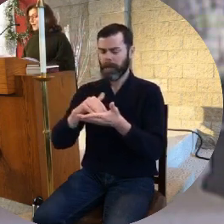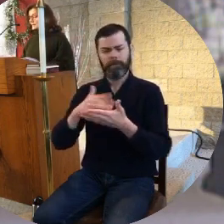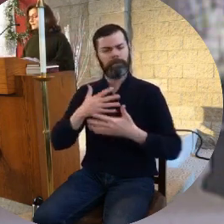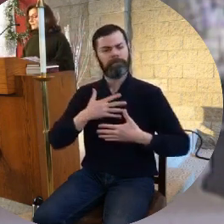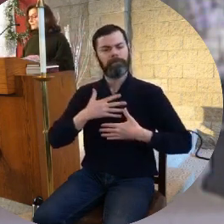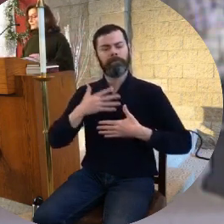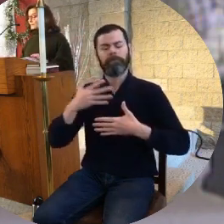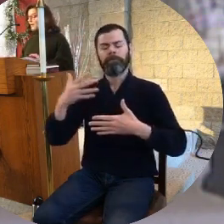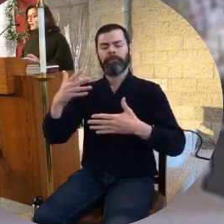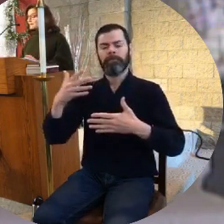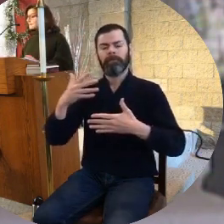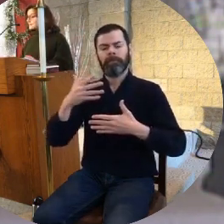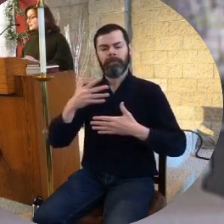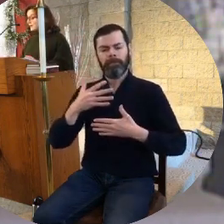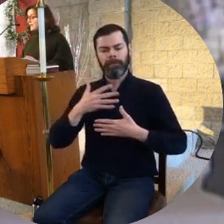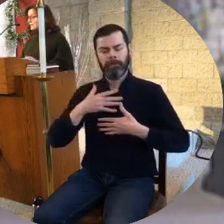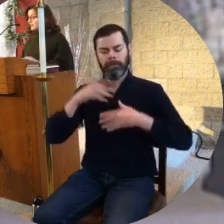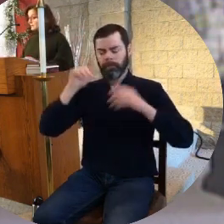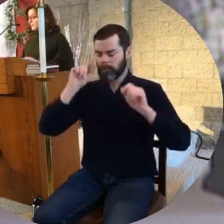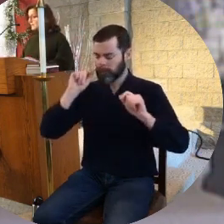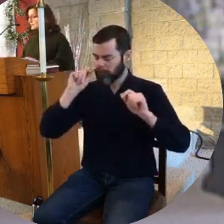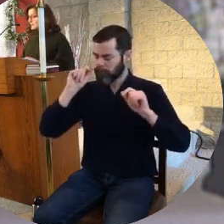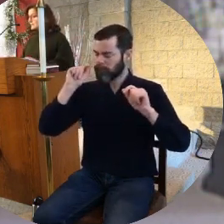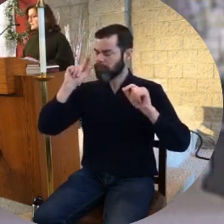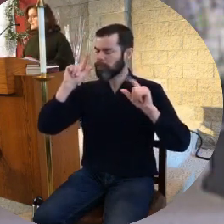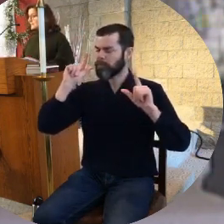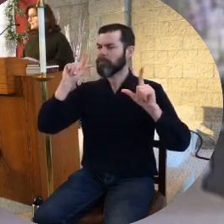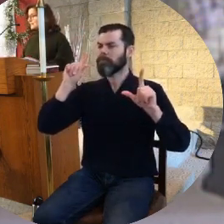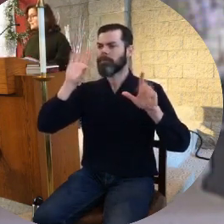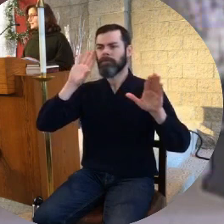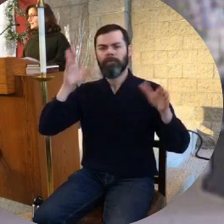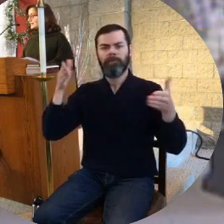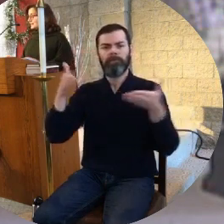Coming back into the room, back into this time and space.